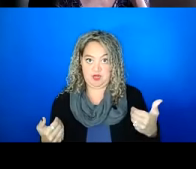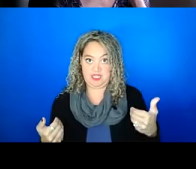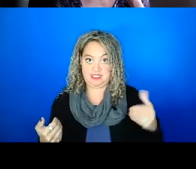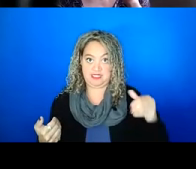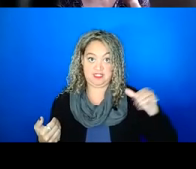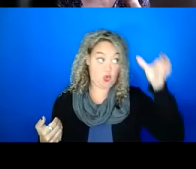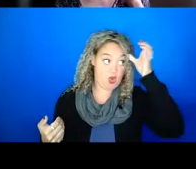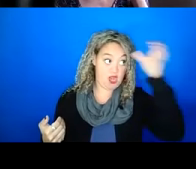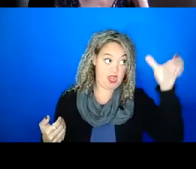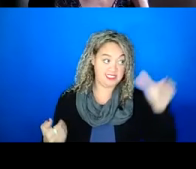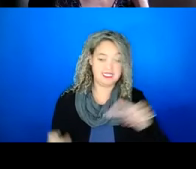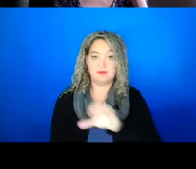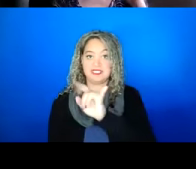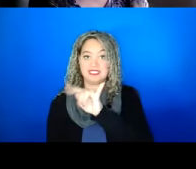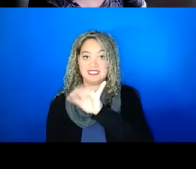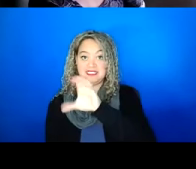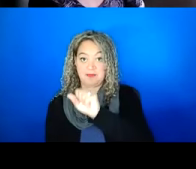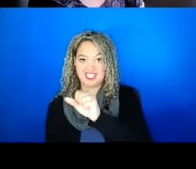and the language system.